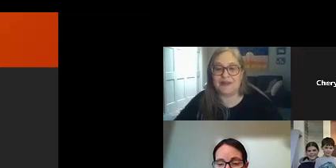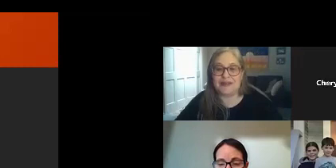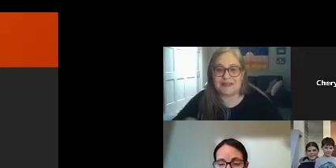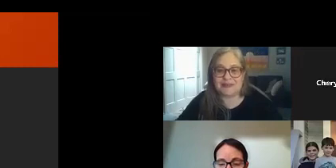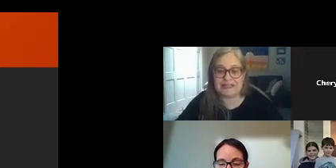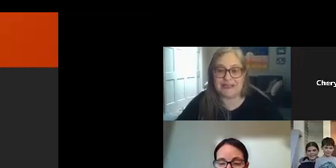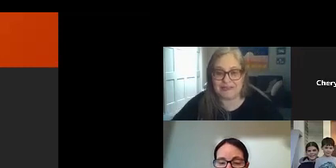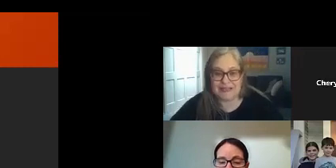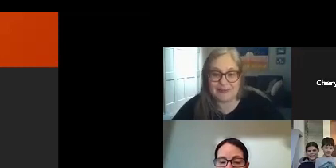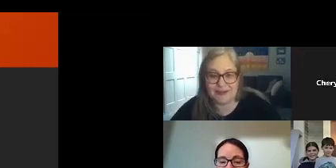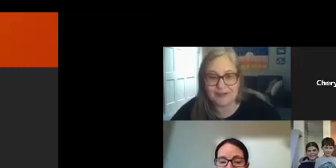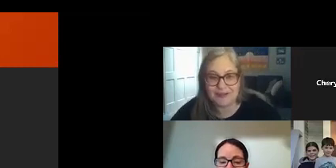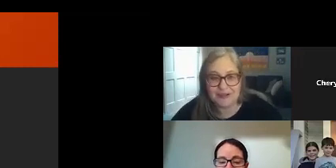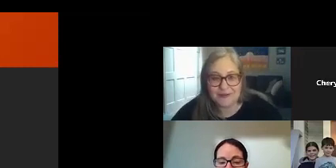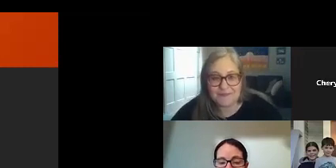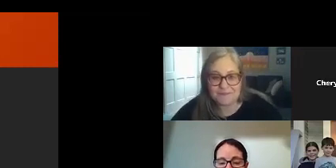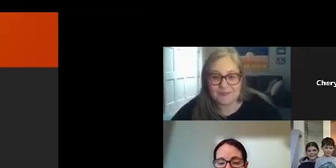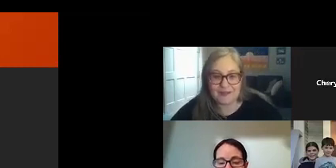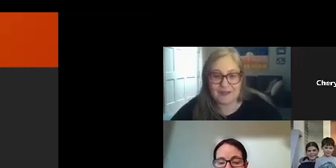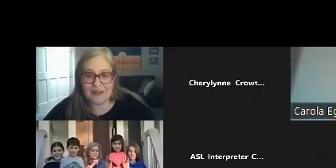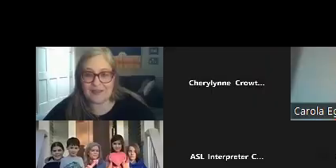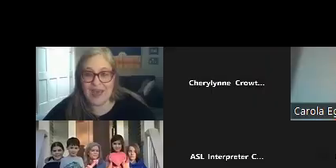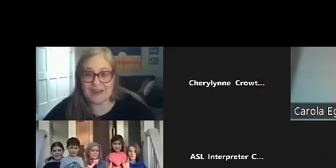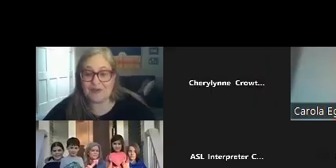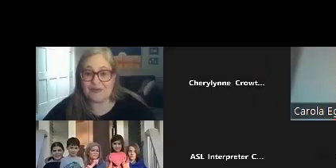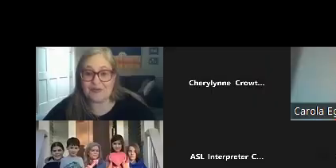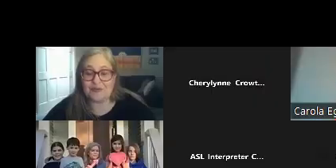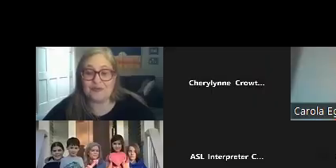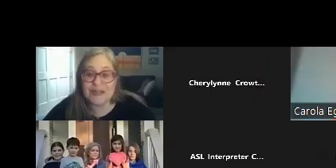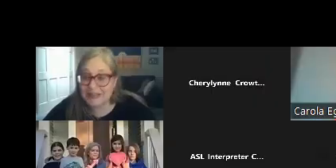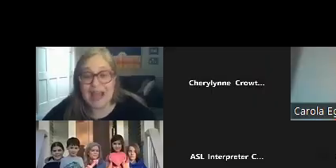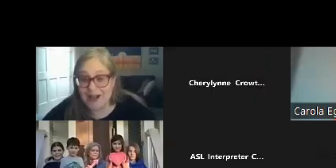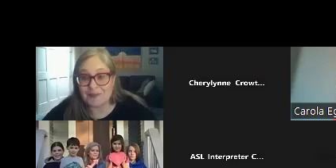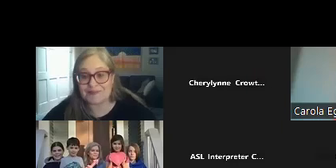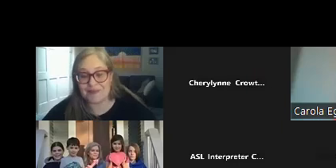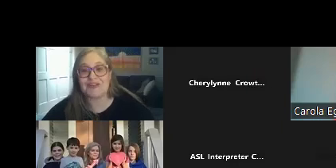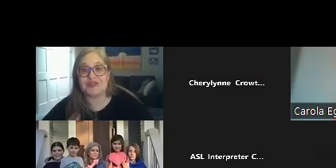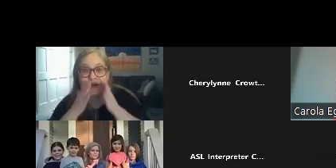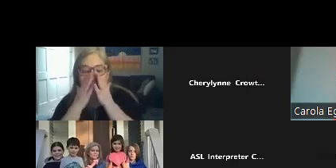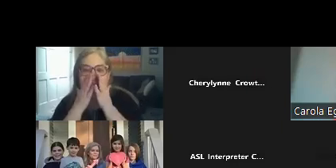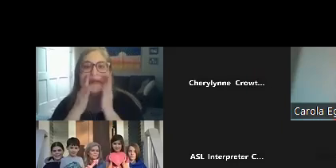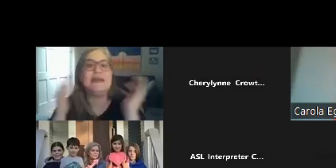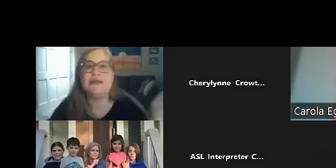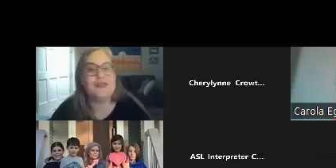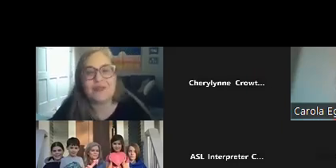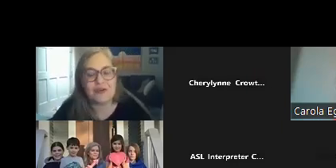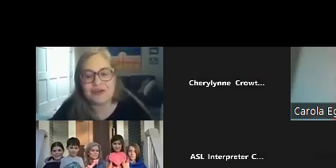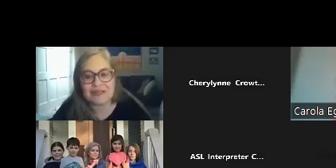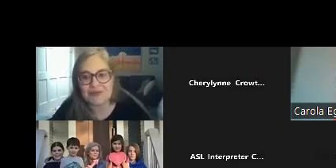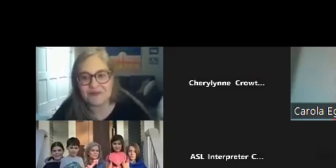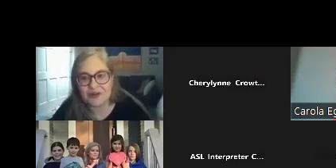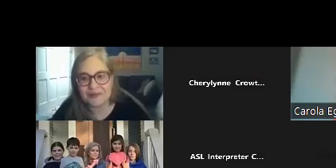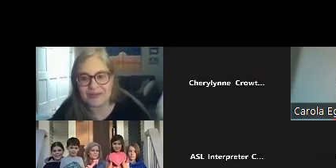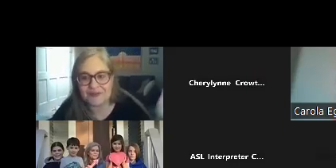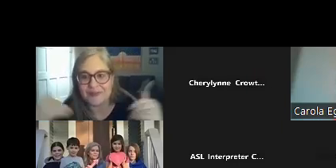at everybody's seat at the table that really helped make sure that even though they only